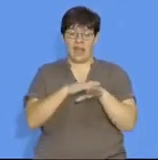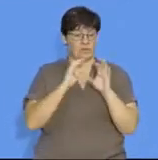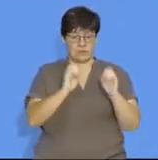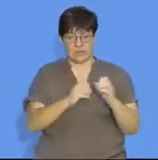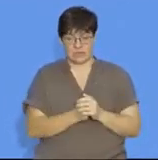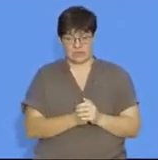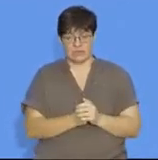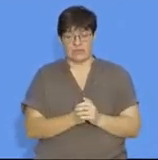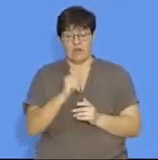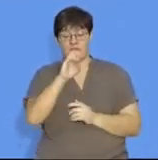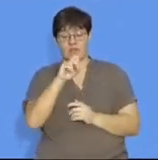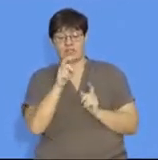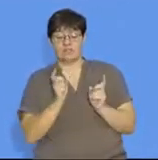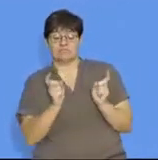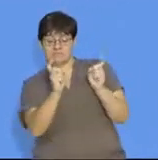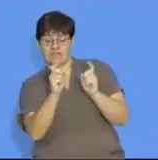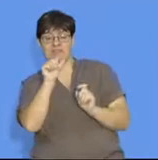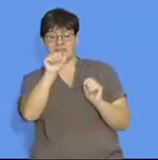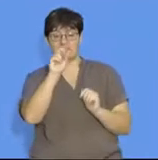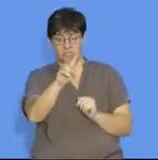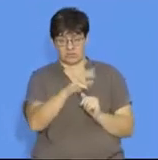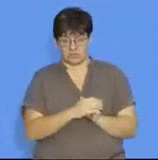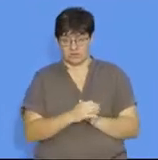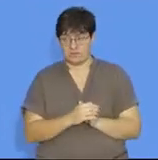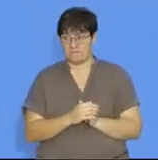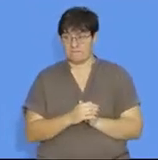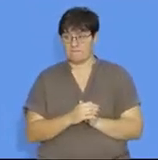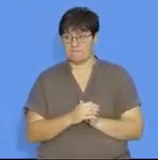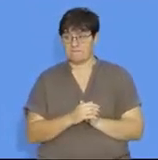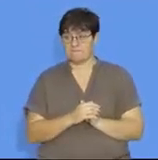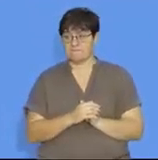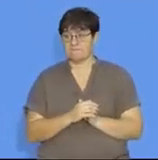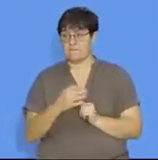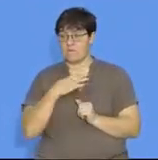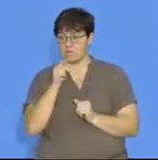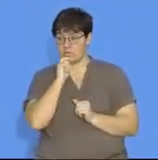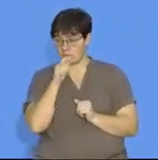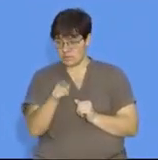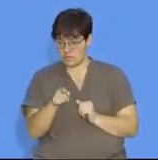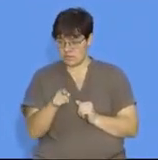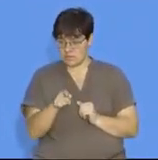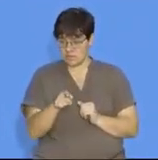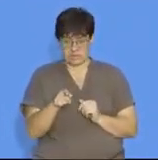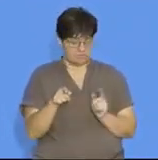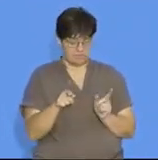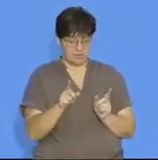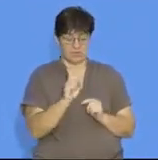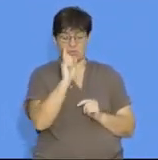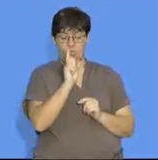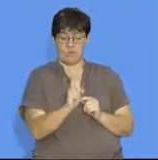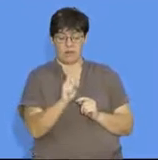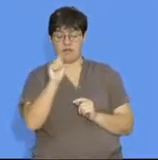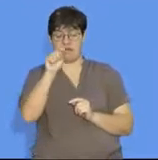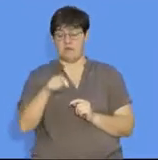current, the voltage across the battery was 6 volt. And then we'll also want to use the other value, which is